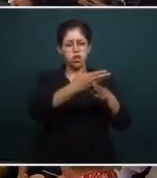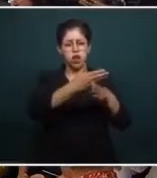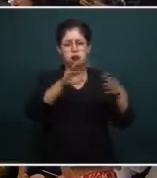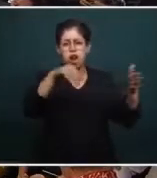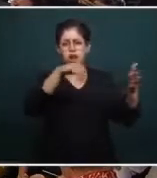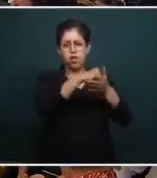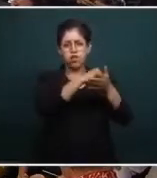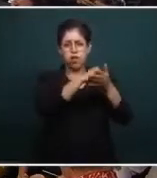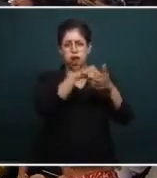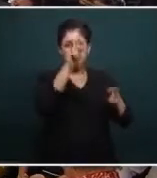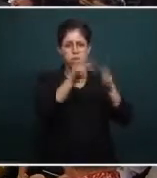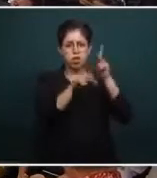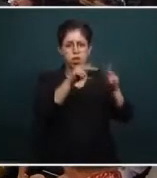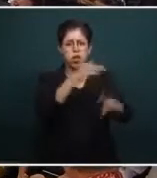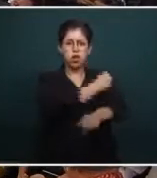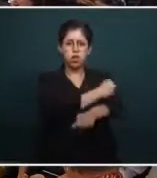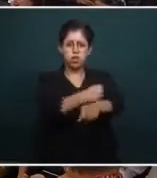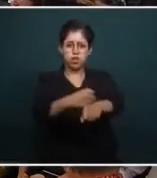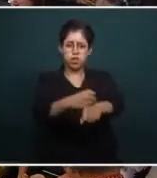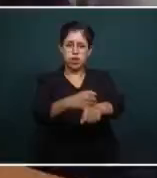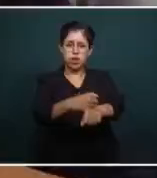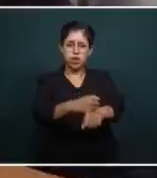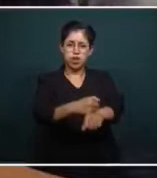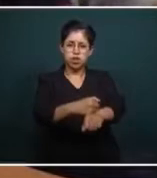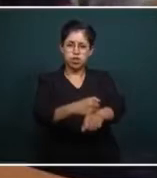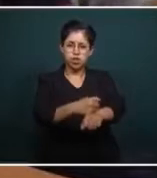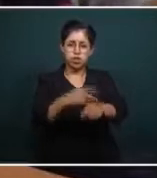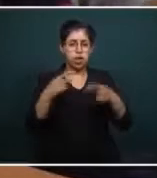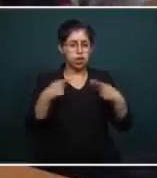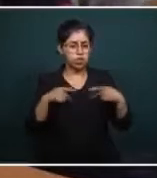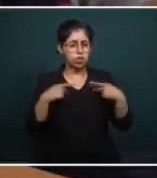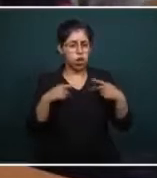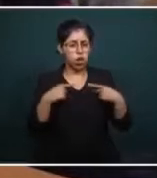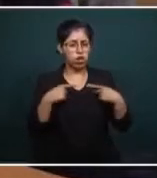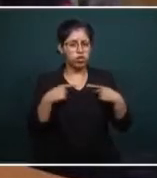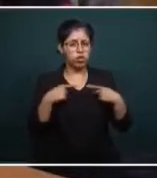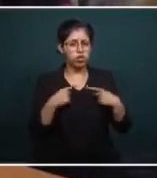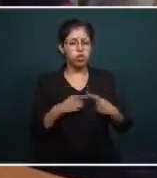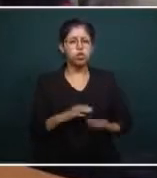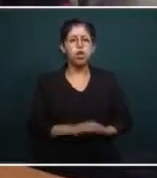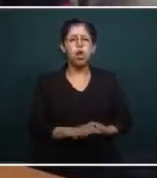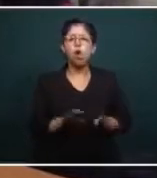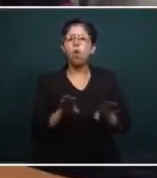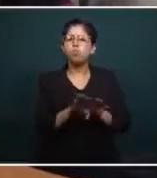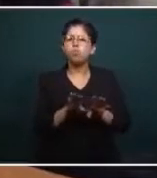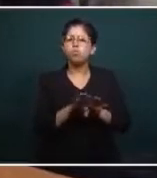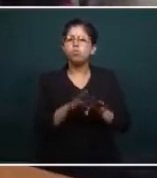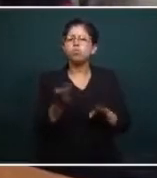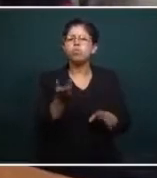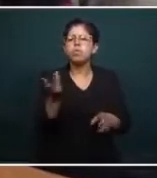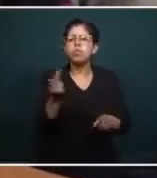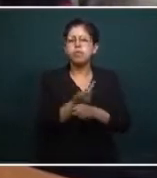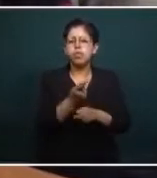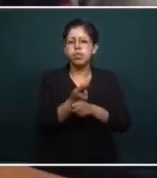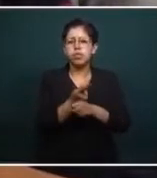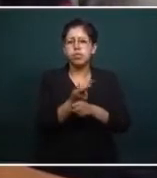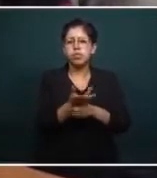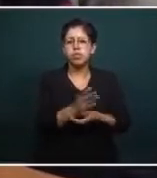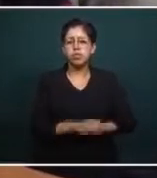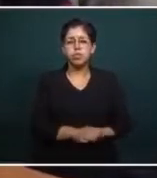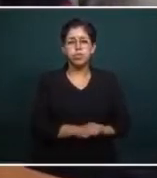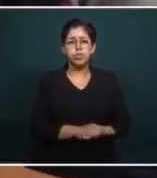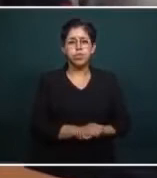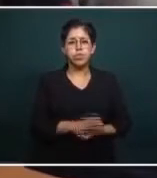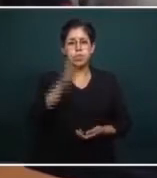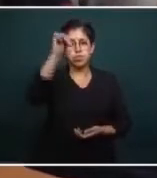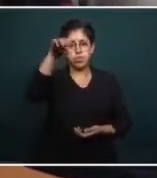would like to instrucción know o if se there's espera que any además de que sea una instruction posterior or nota there's going to diplomática be tuviera some un diplomatic acercamiento con notes that will funcionarios have